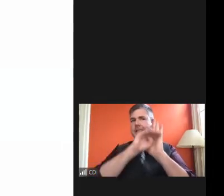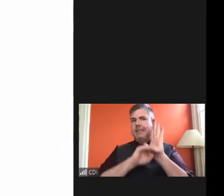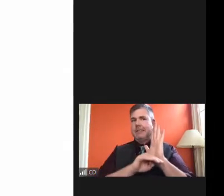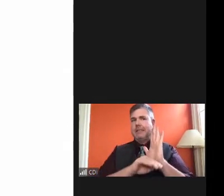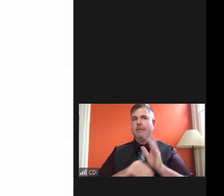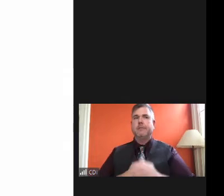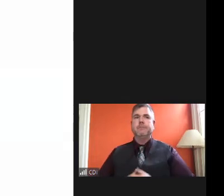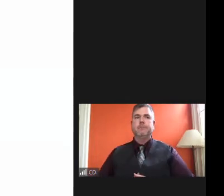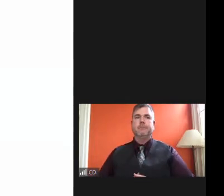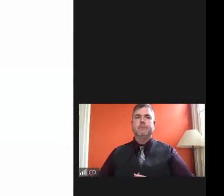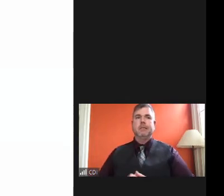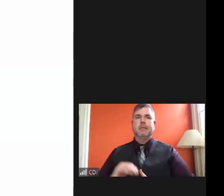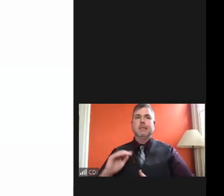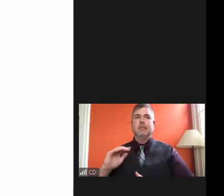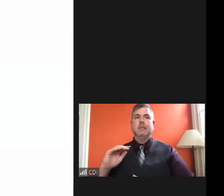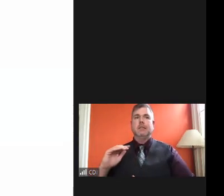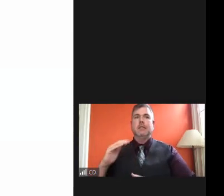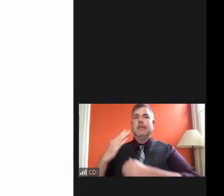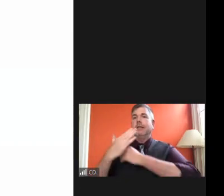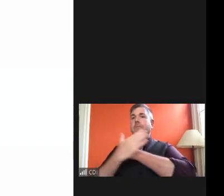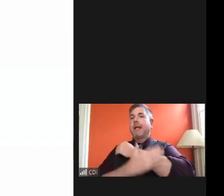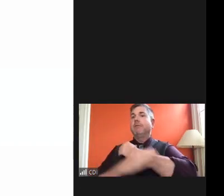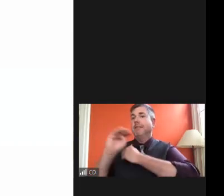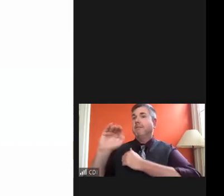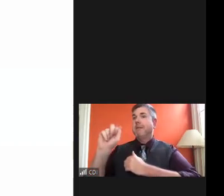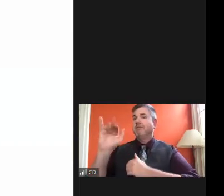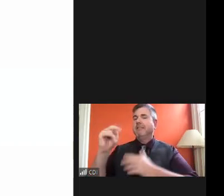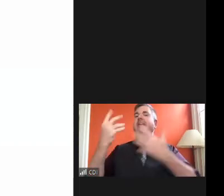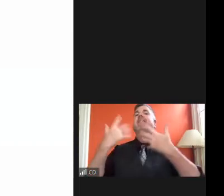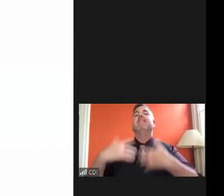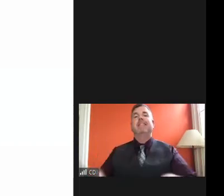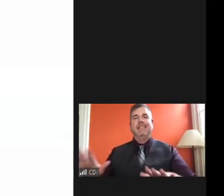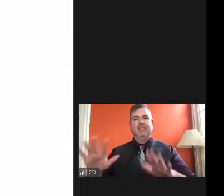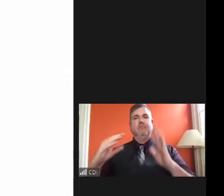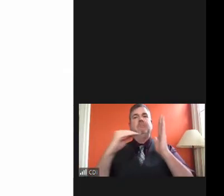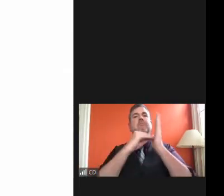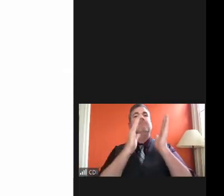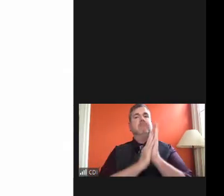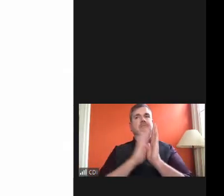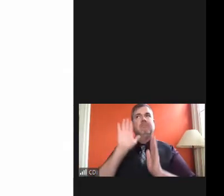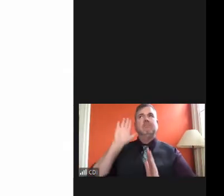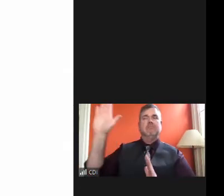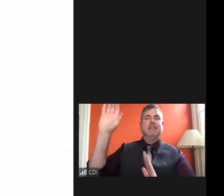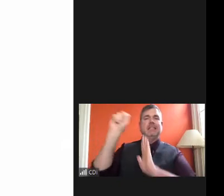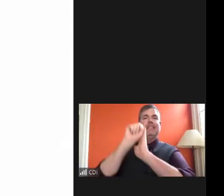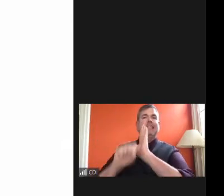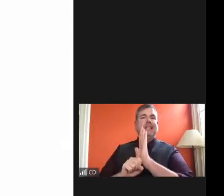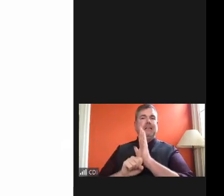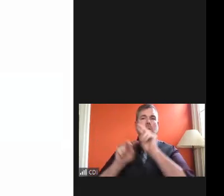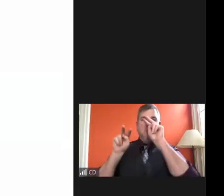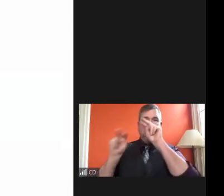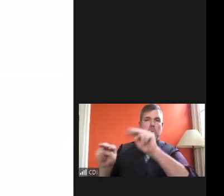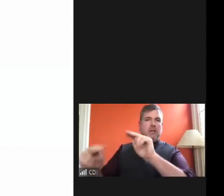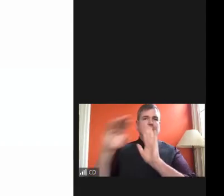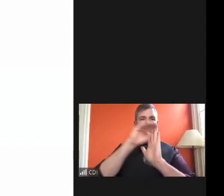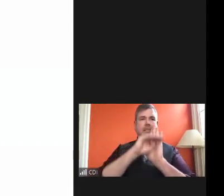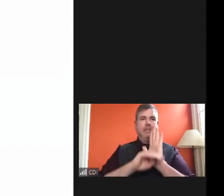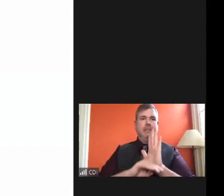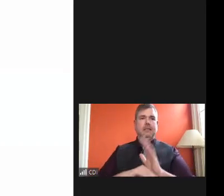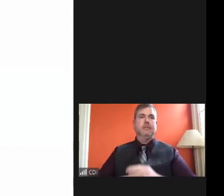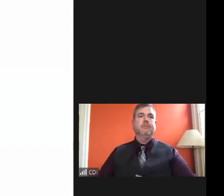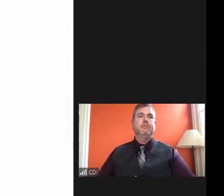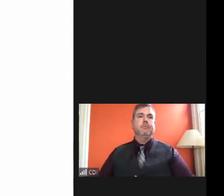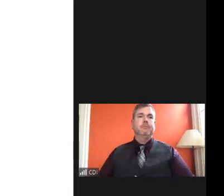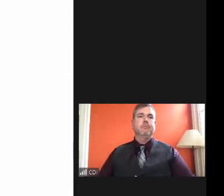based on, as the state has seen increased transmission across the state, they established a process